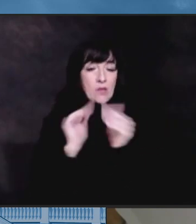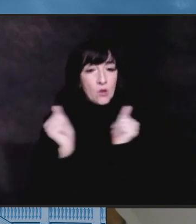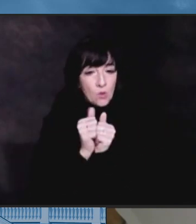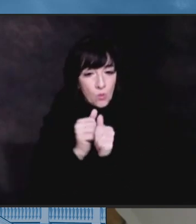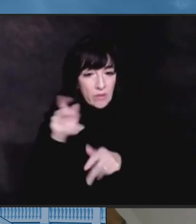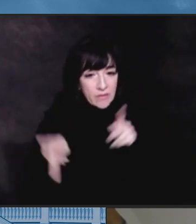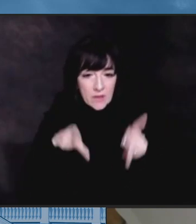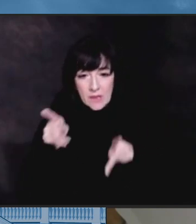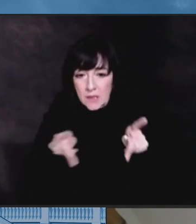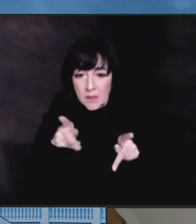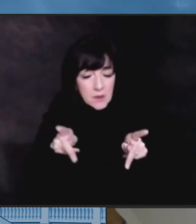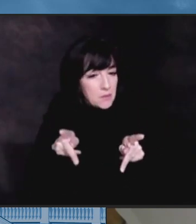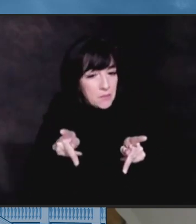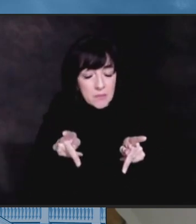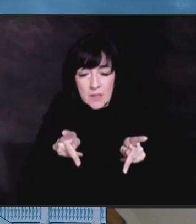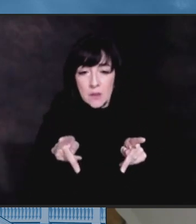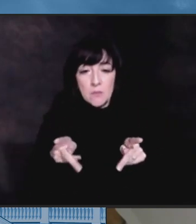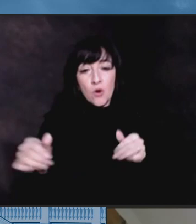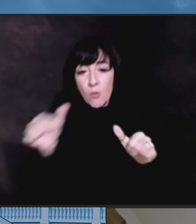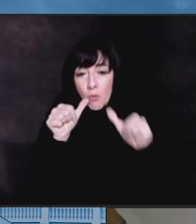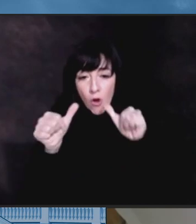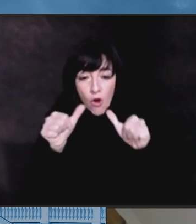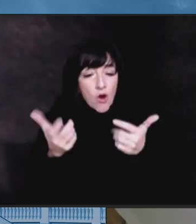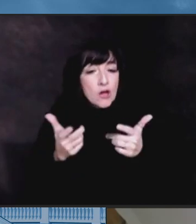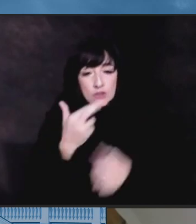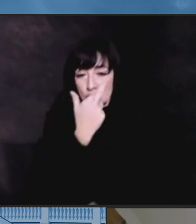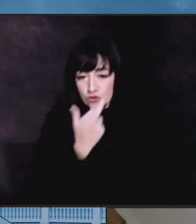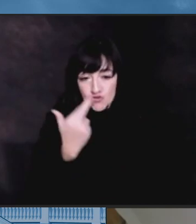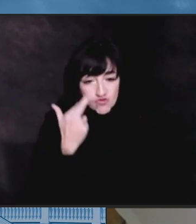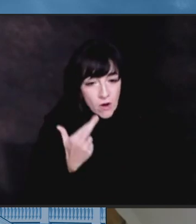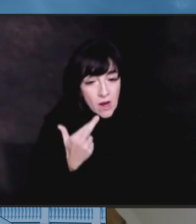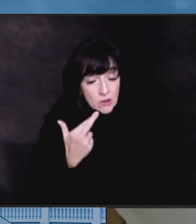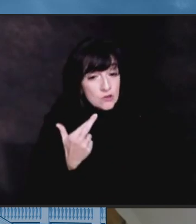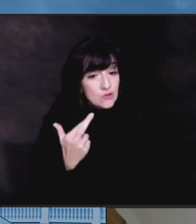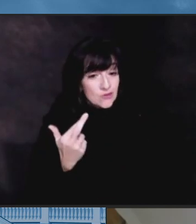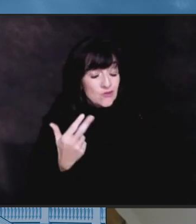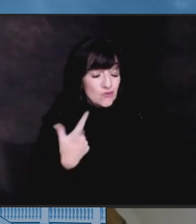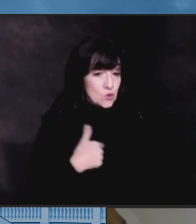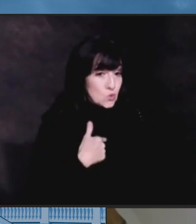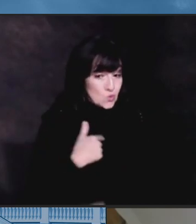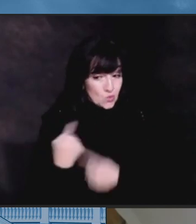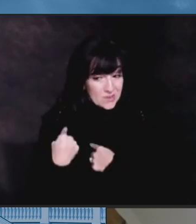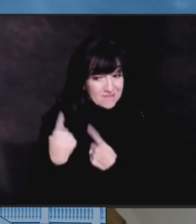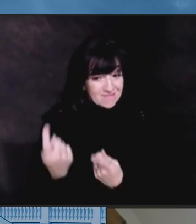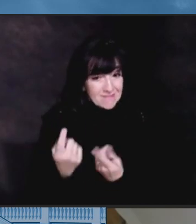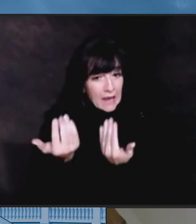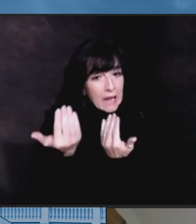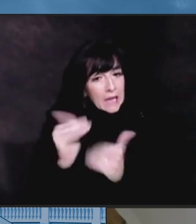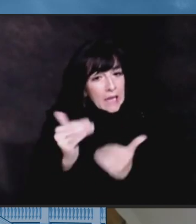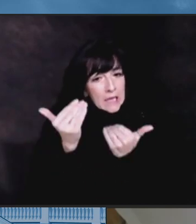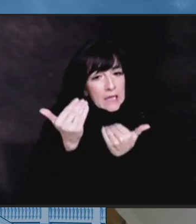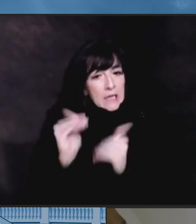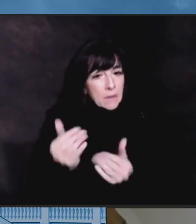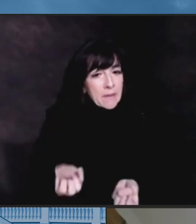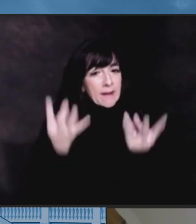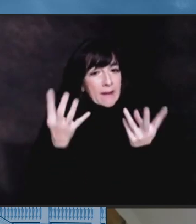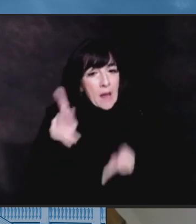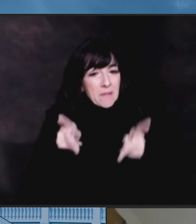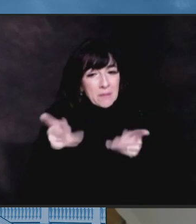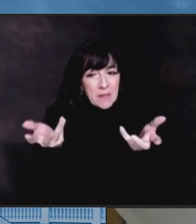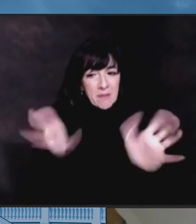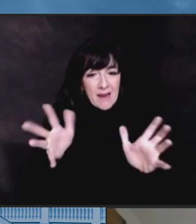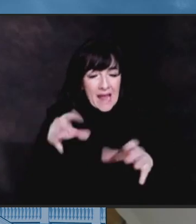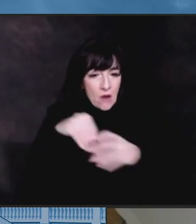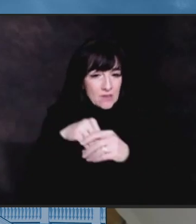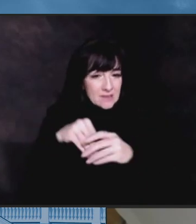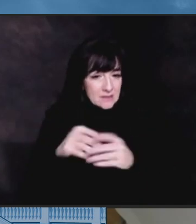people gathering, bars and restaurants, and we'll be limiting, and as we have, the limits of those. We're trying